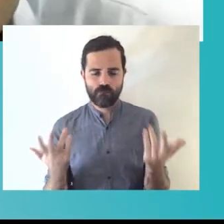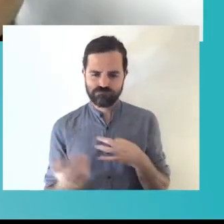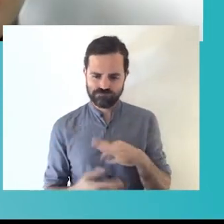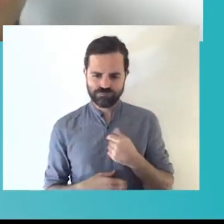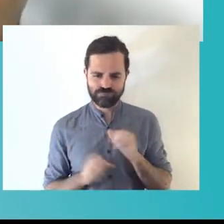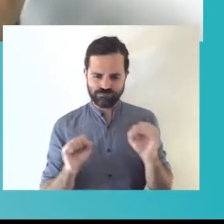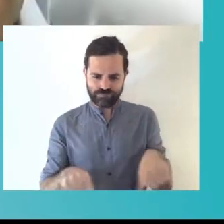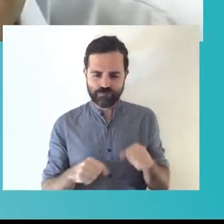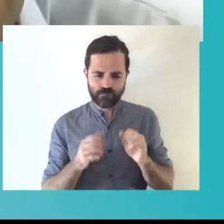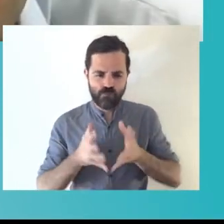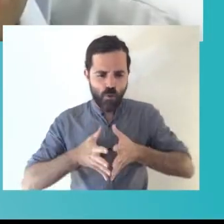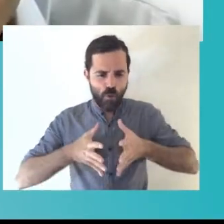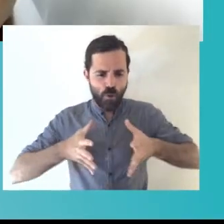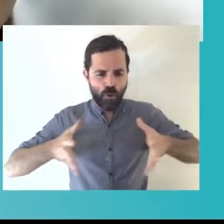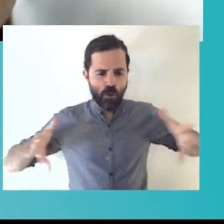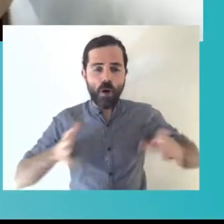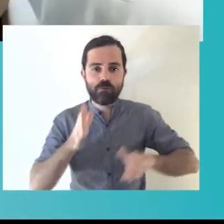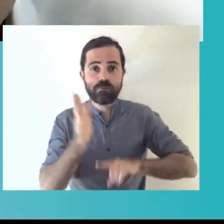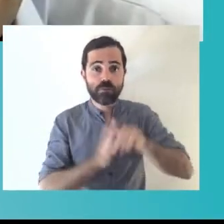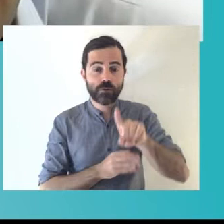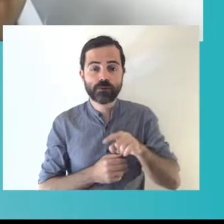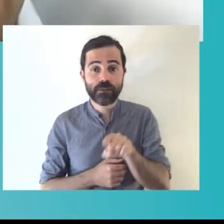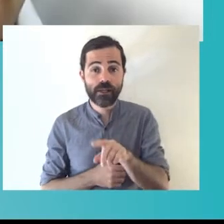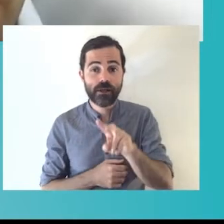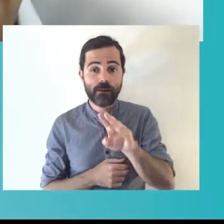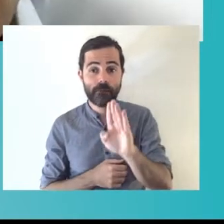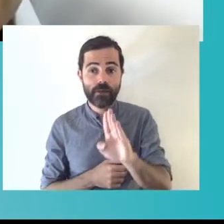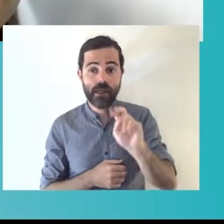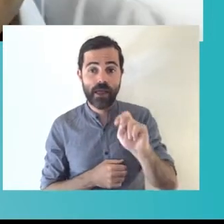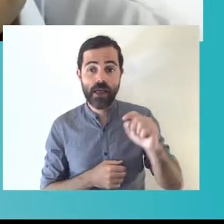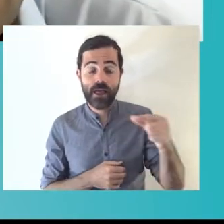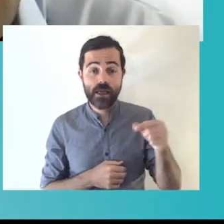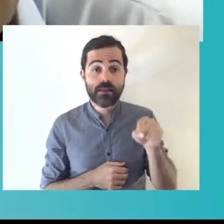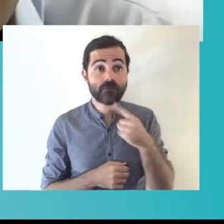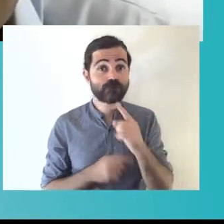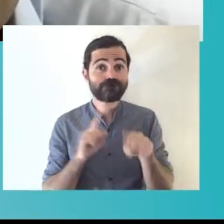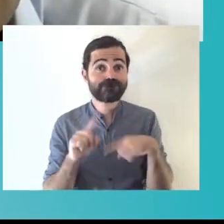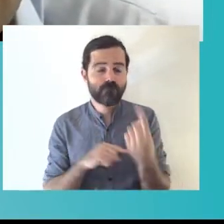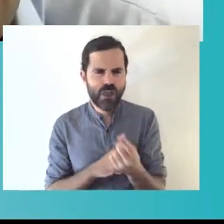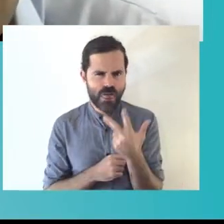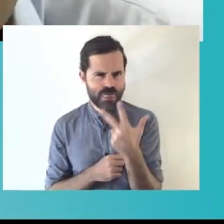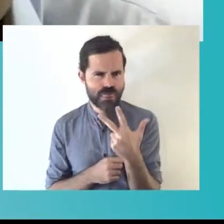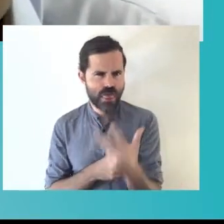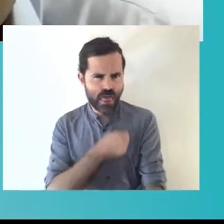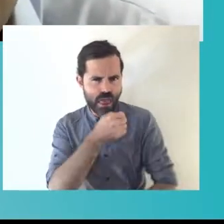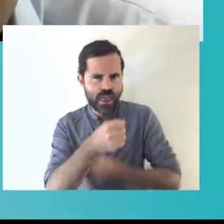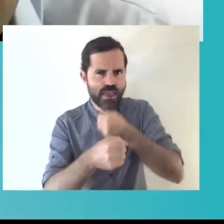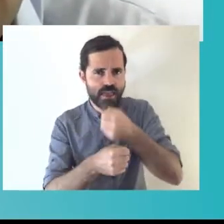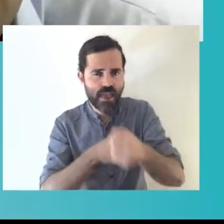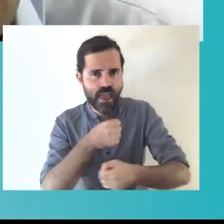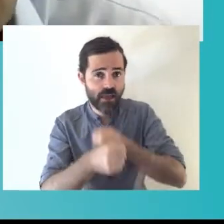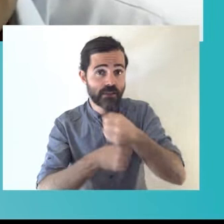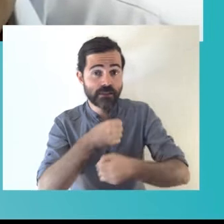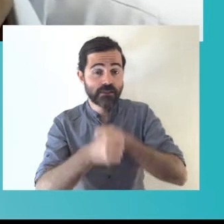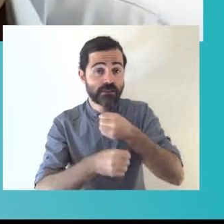has allowed us to grow very quickly. As of today, every month, our GMV, monthly GMV is 1.5 million. Only after